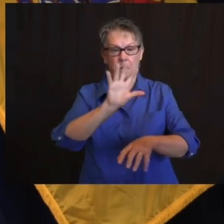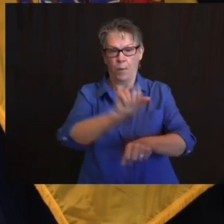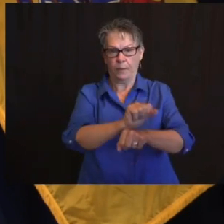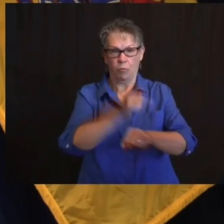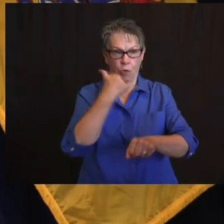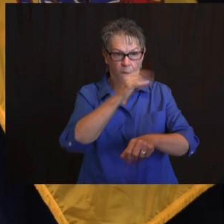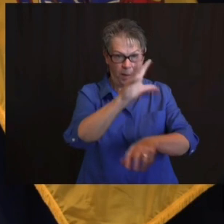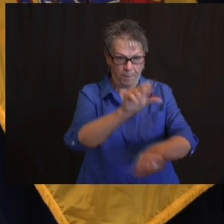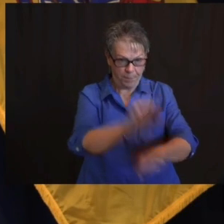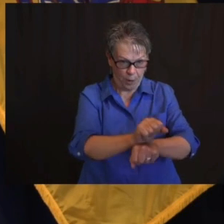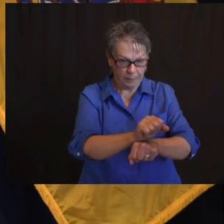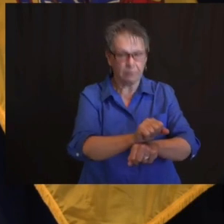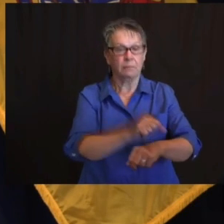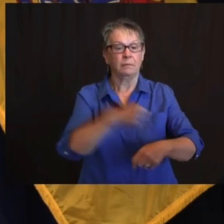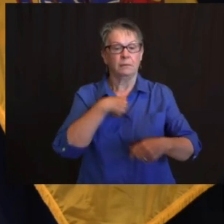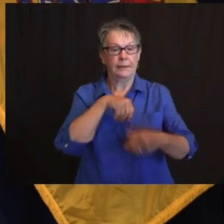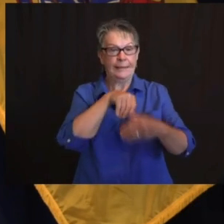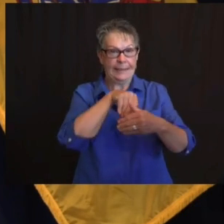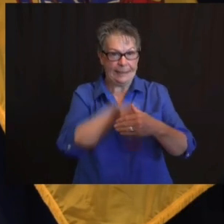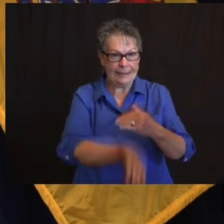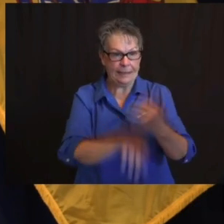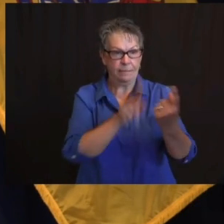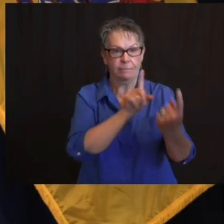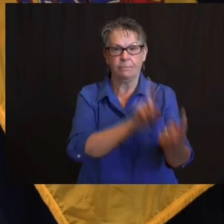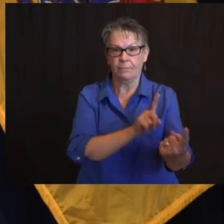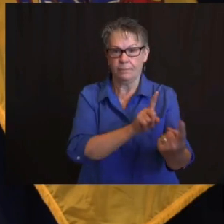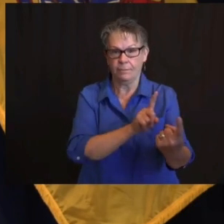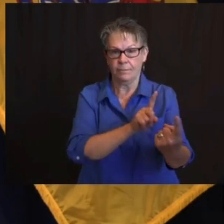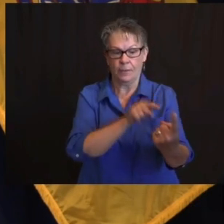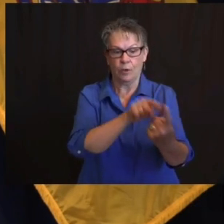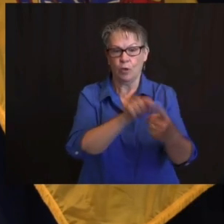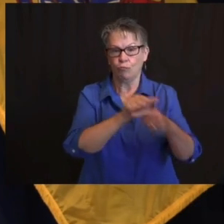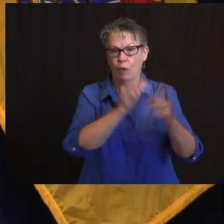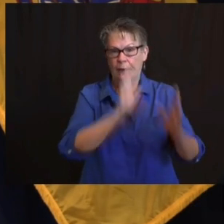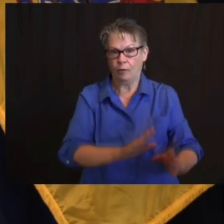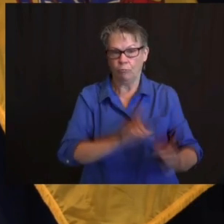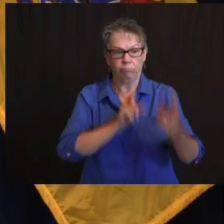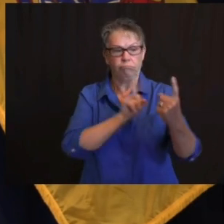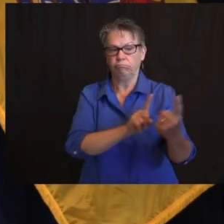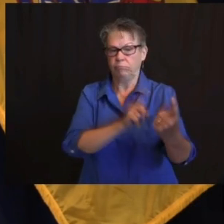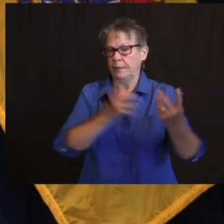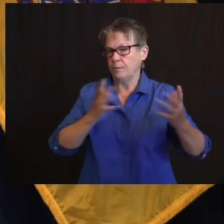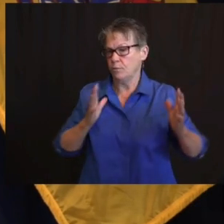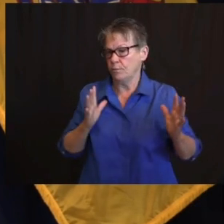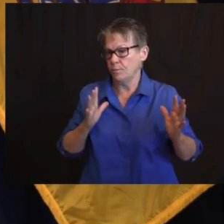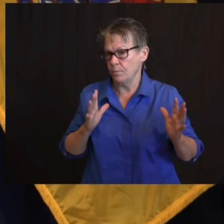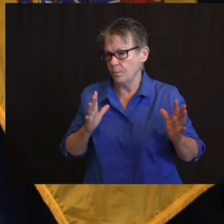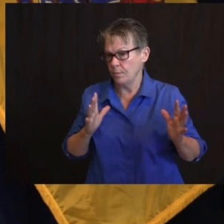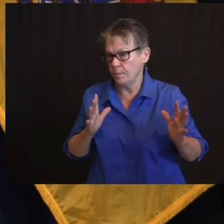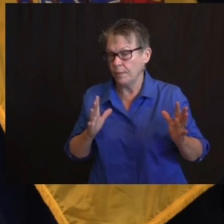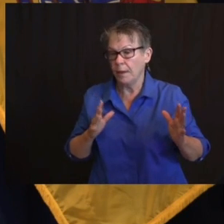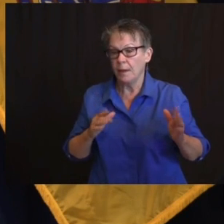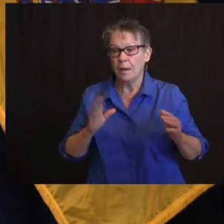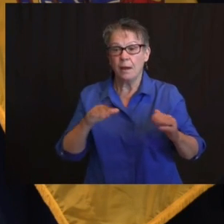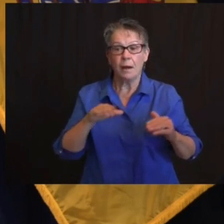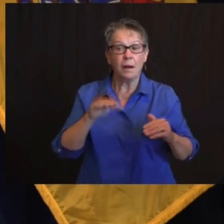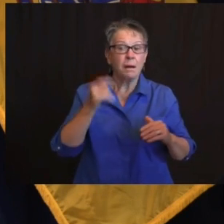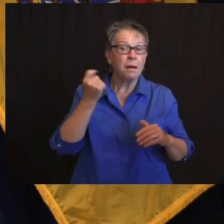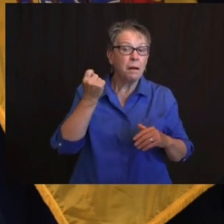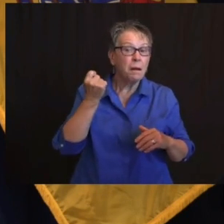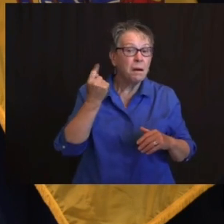engagements. I think it can be from the same family. Is that correct, Matt? I think if you're in the same bubble, you could be there, so a husband and